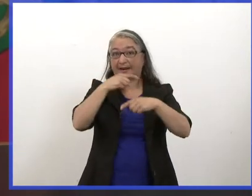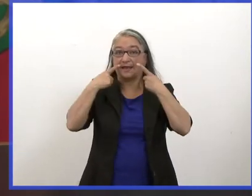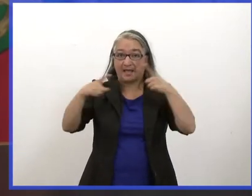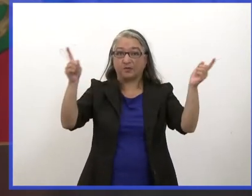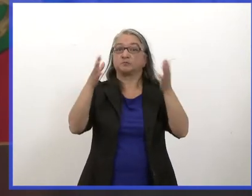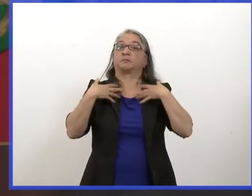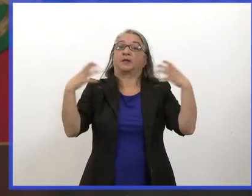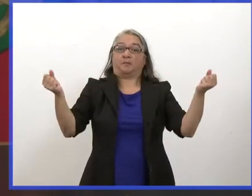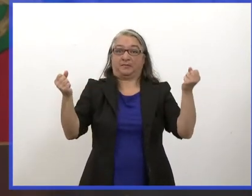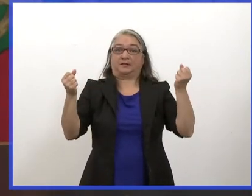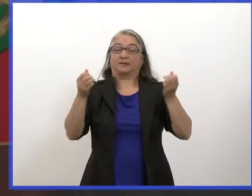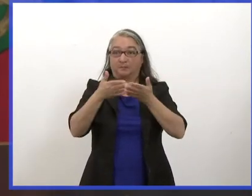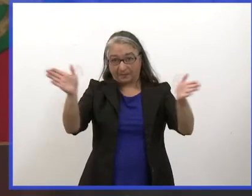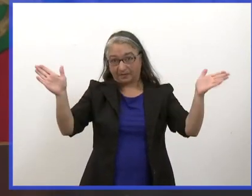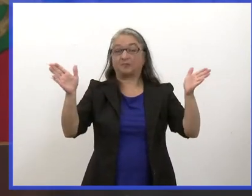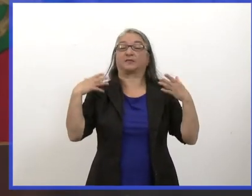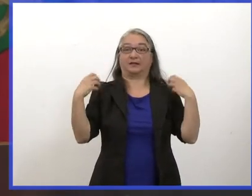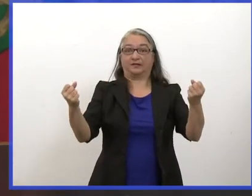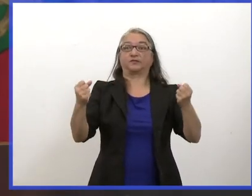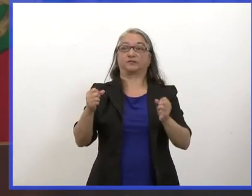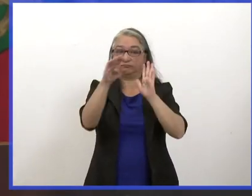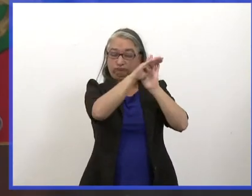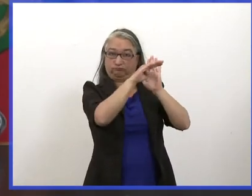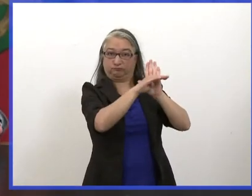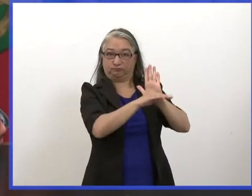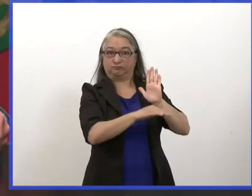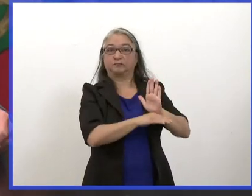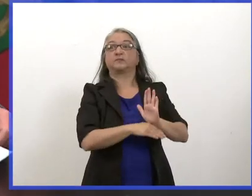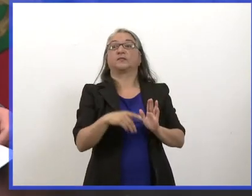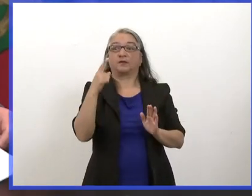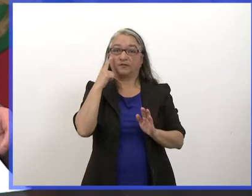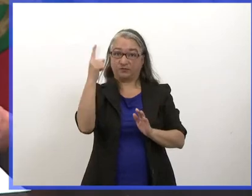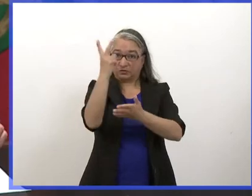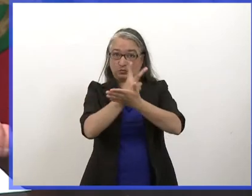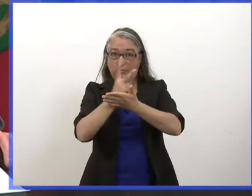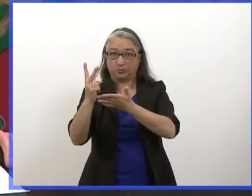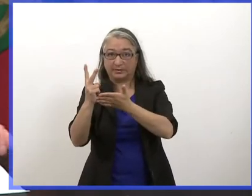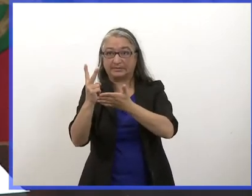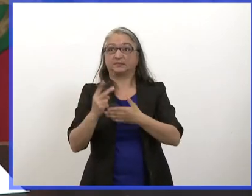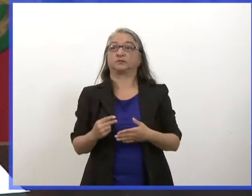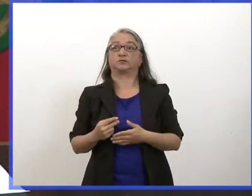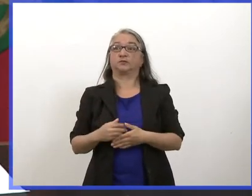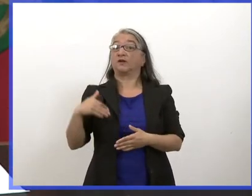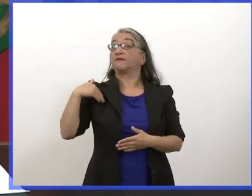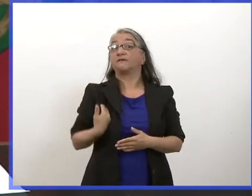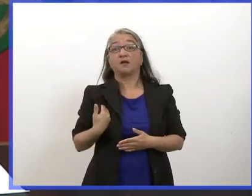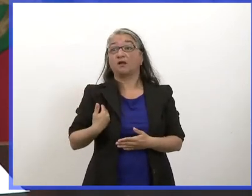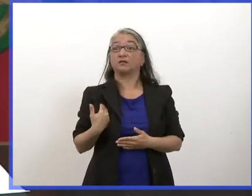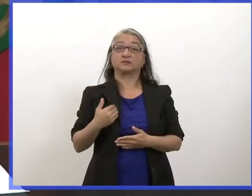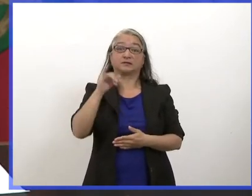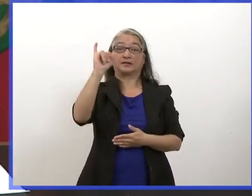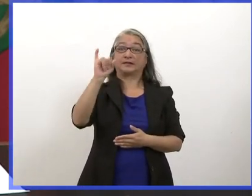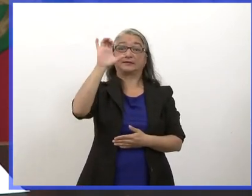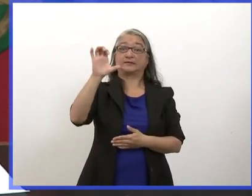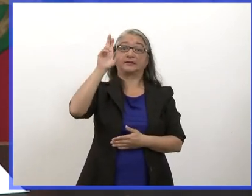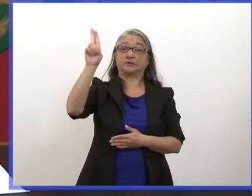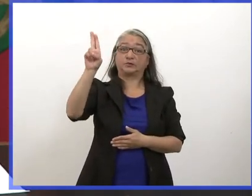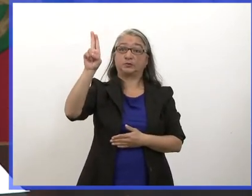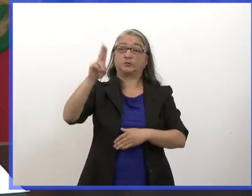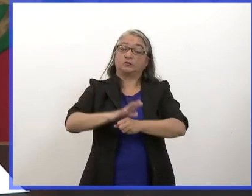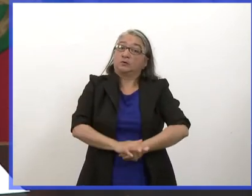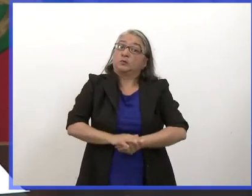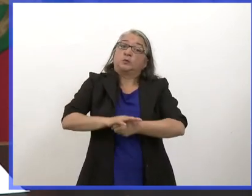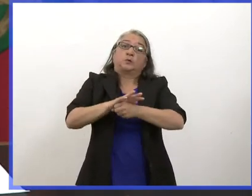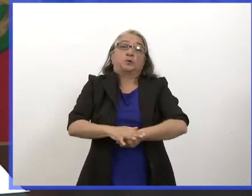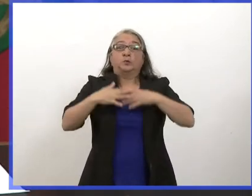healthcare system is under great strain. Our ICU numbers, our hospitalization numbers are extremely high and